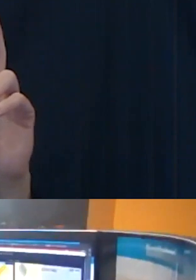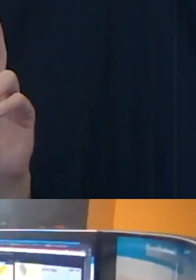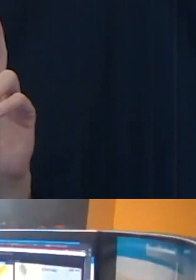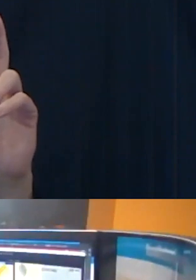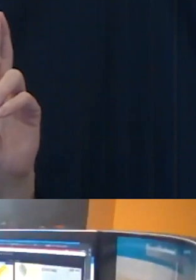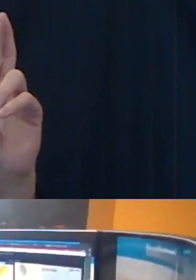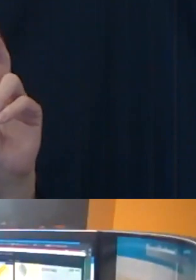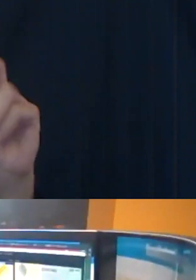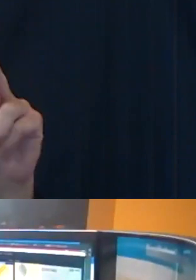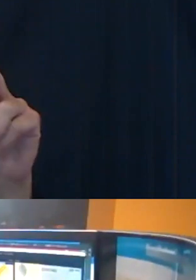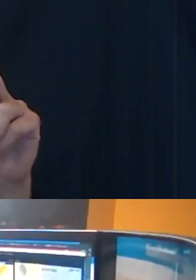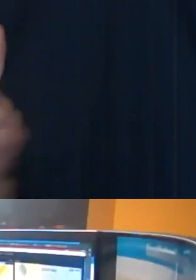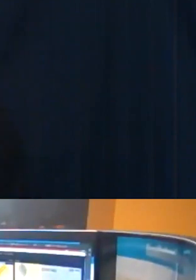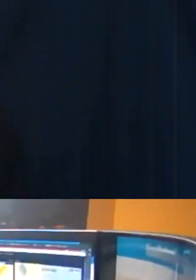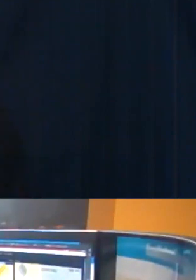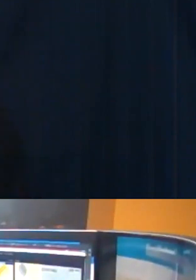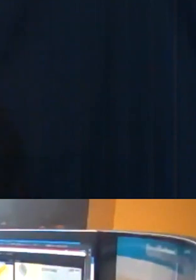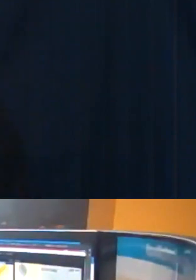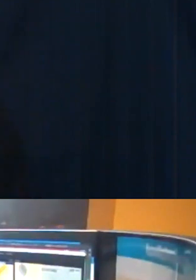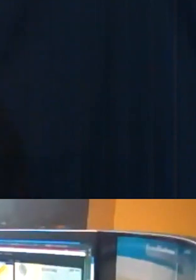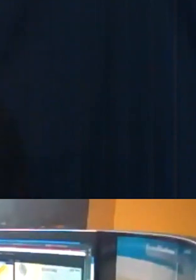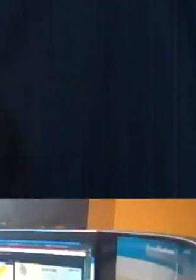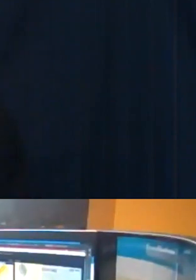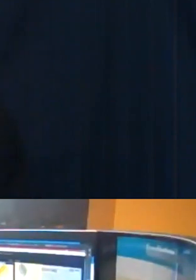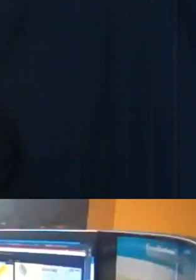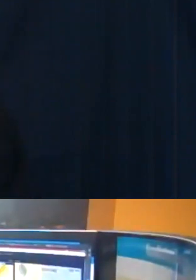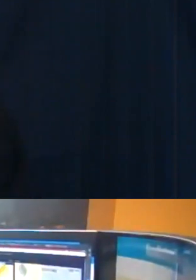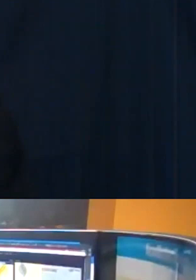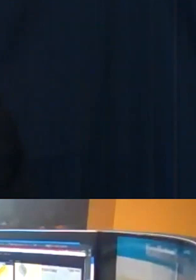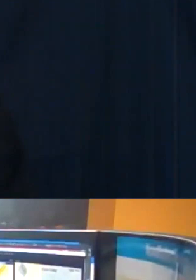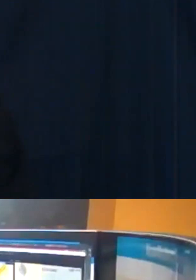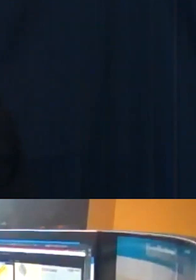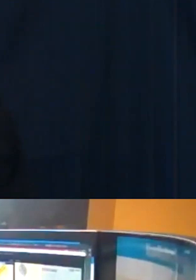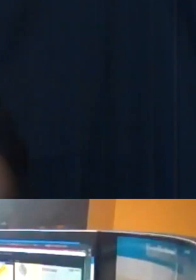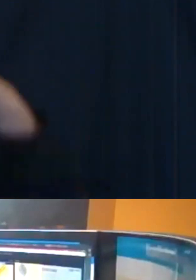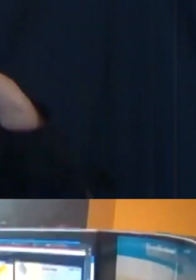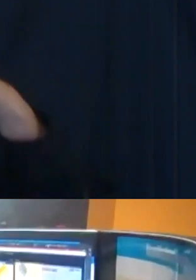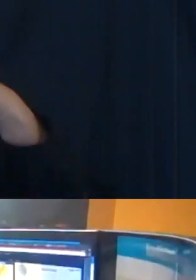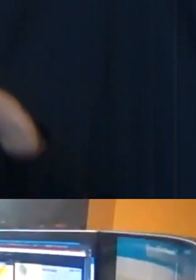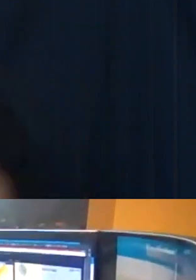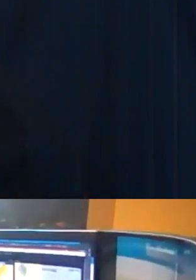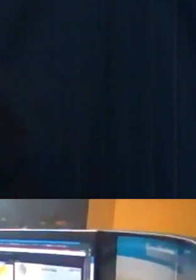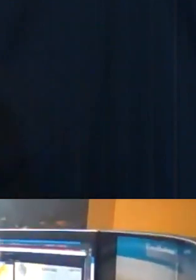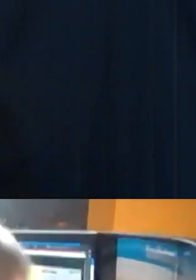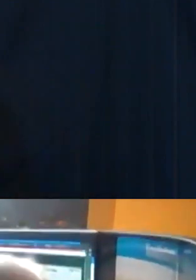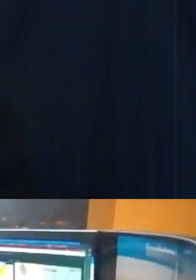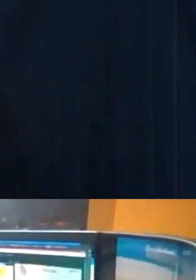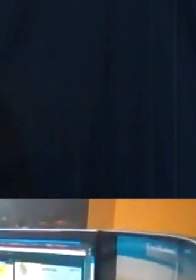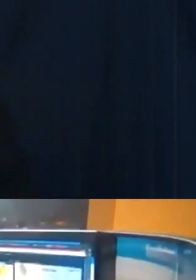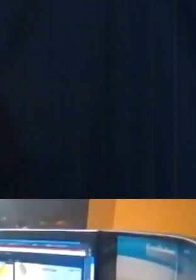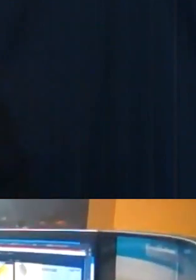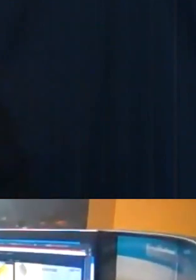All right. On the count of 3, you're bending at the waist, holding your breath and submerging your face. 1, 2, 3. It's 30